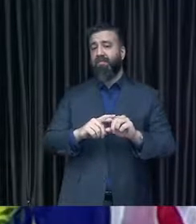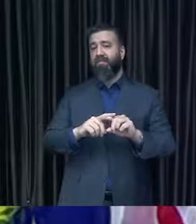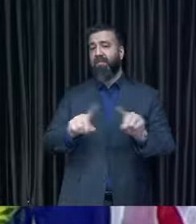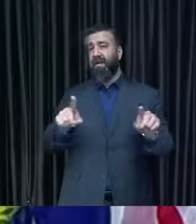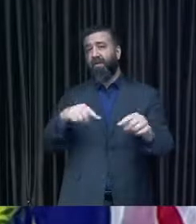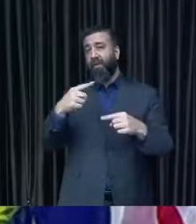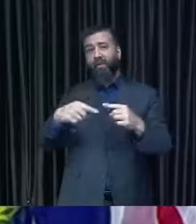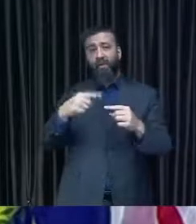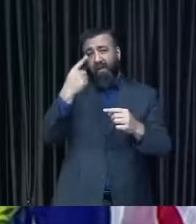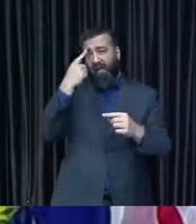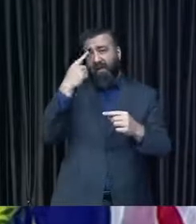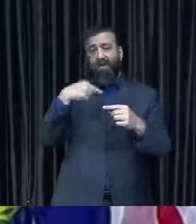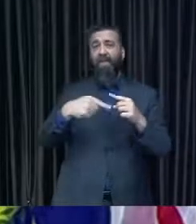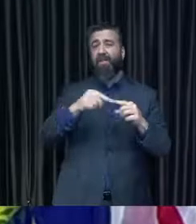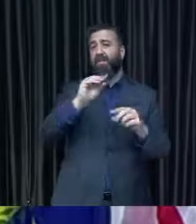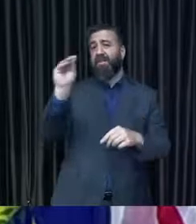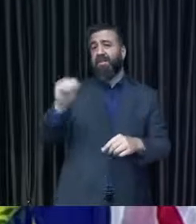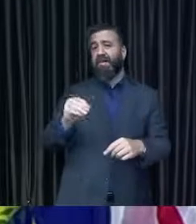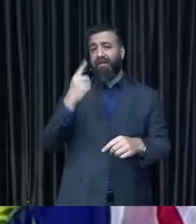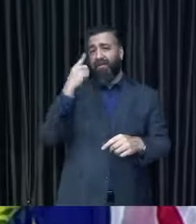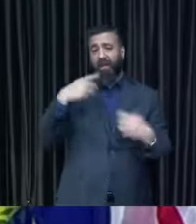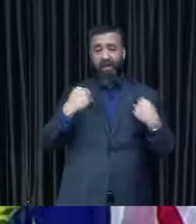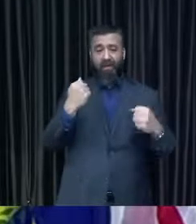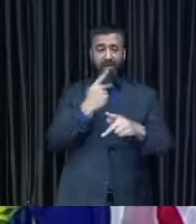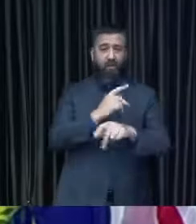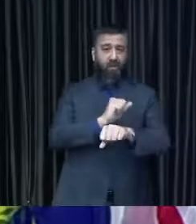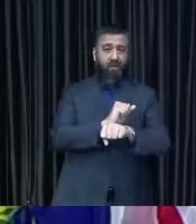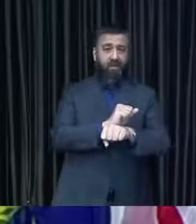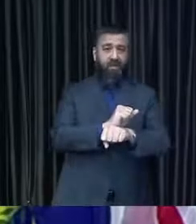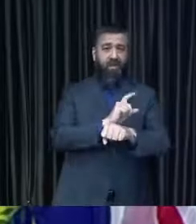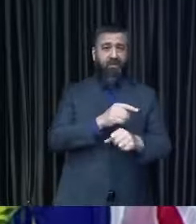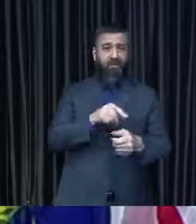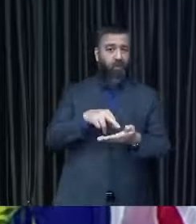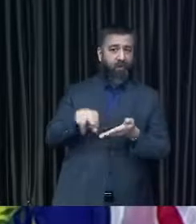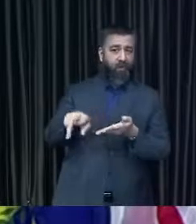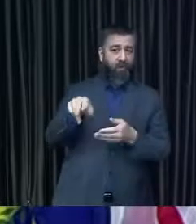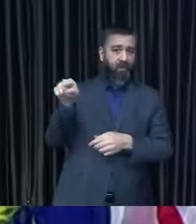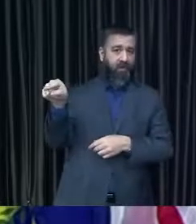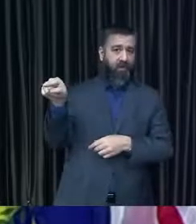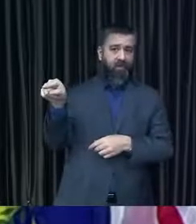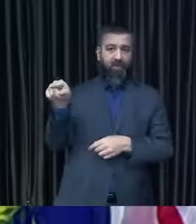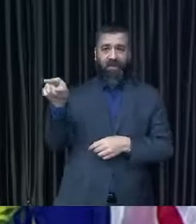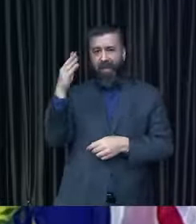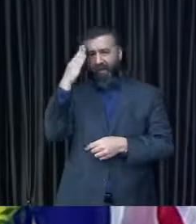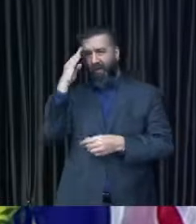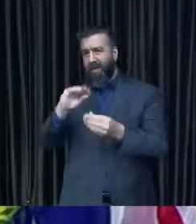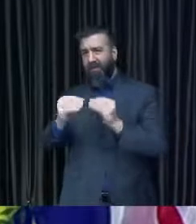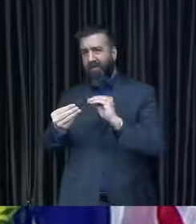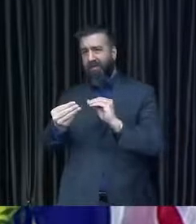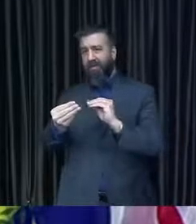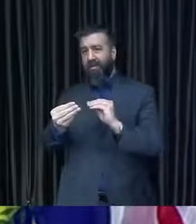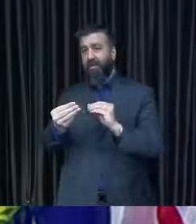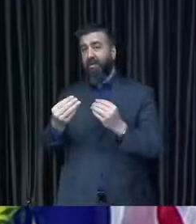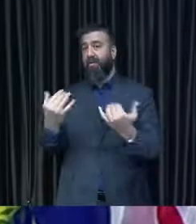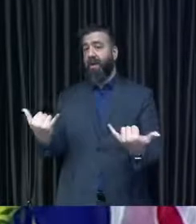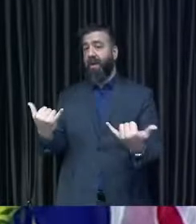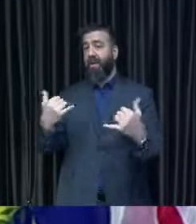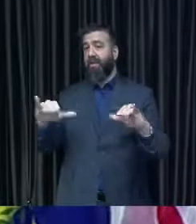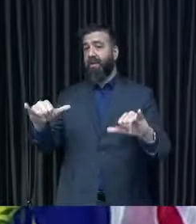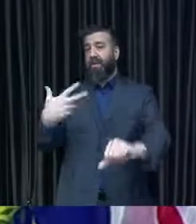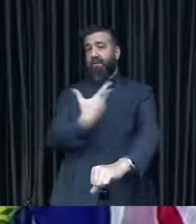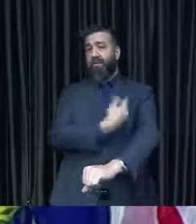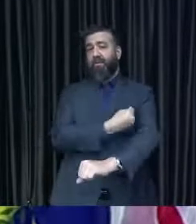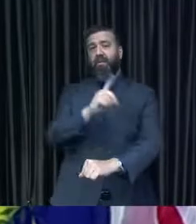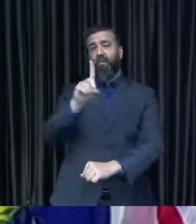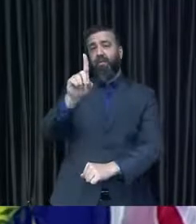refer you to those health systems to give that number, because we are currently still vaccinating 1A